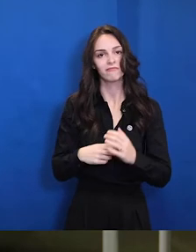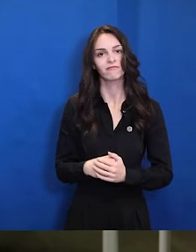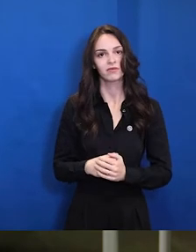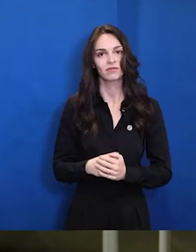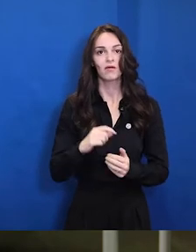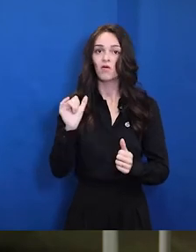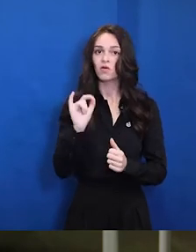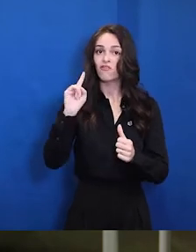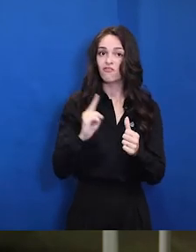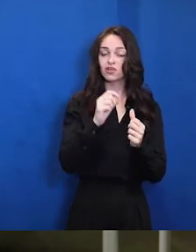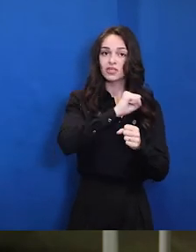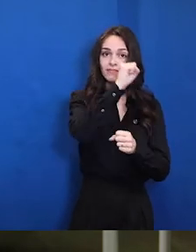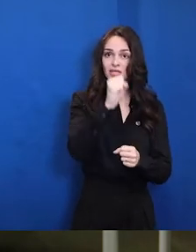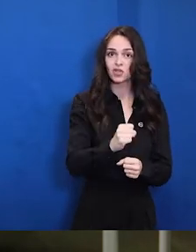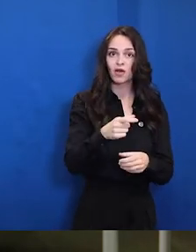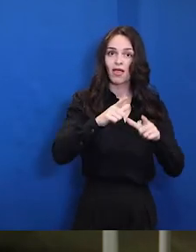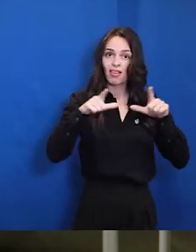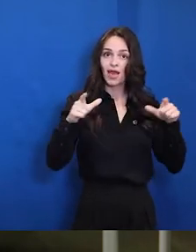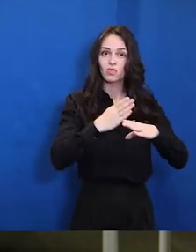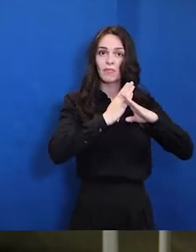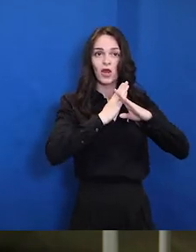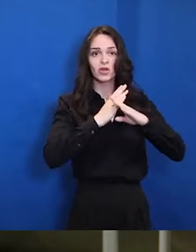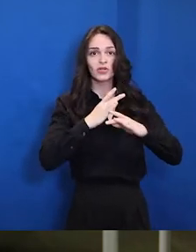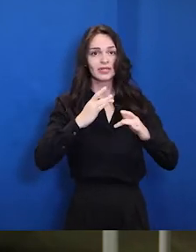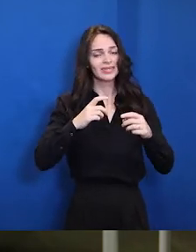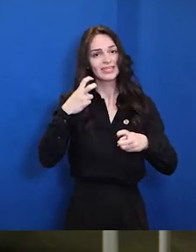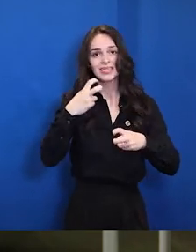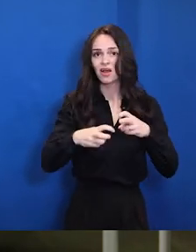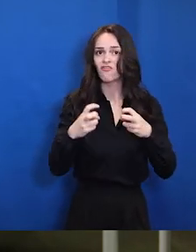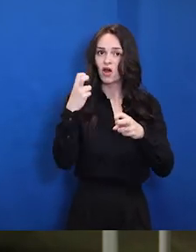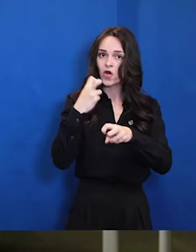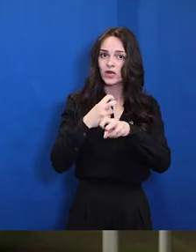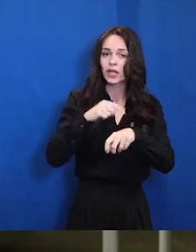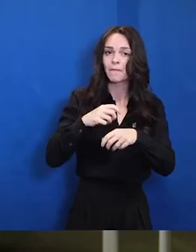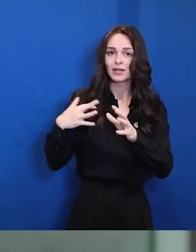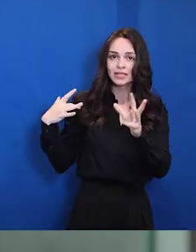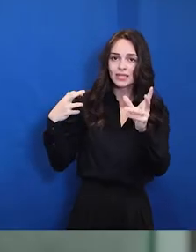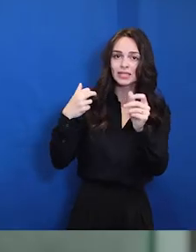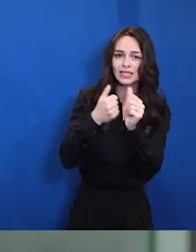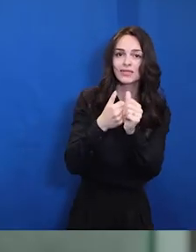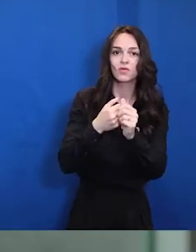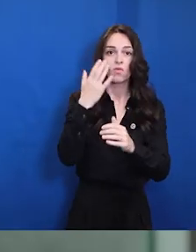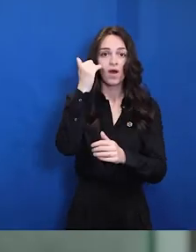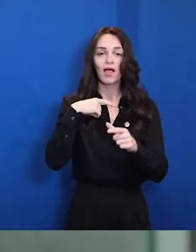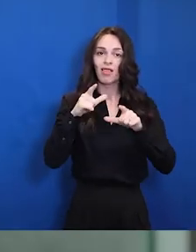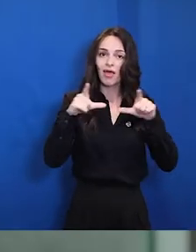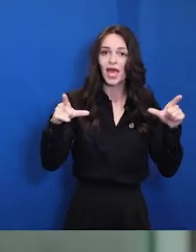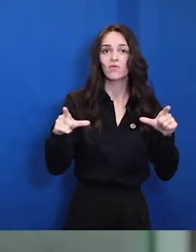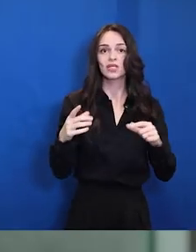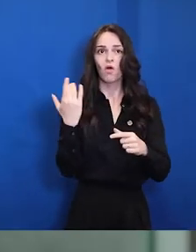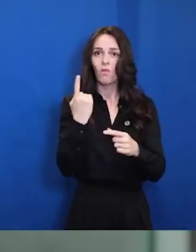In the first semester, the language barrier made it hard for me to keep up with my classes. Because of my language